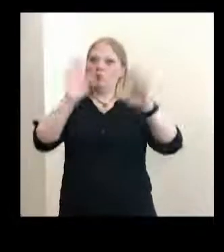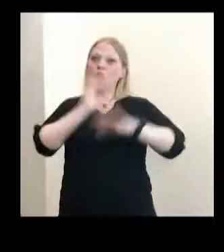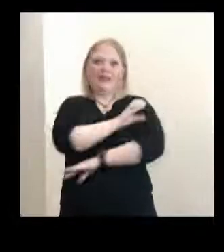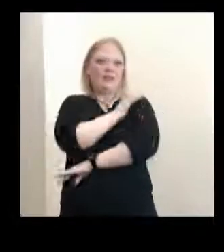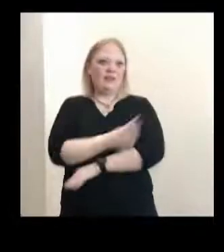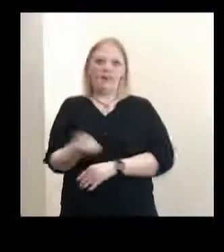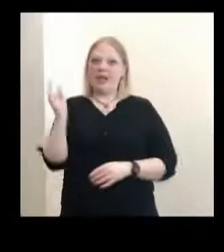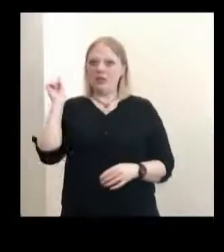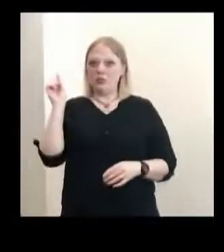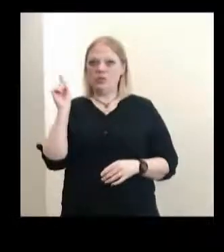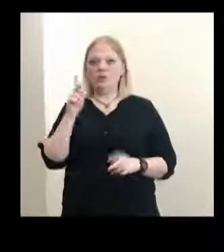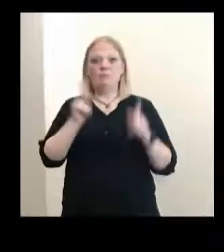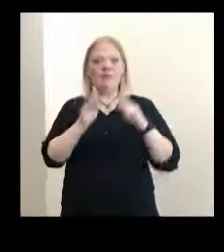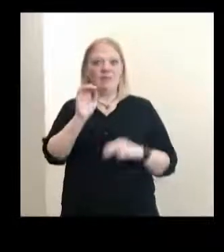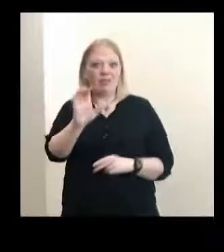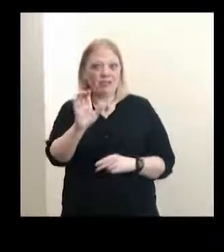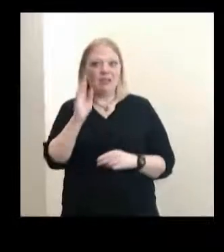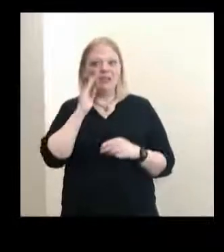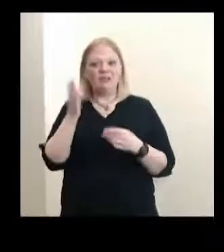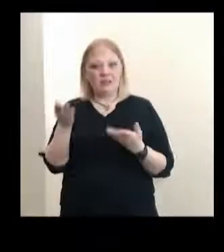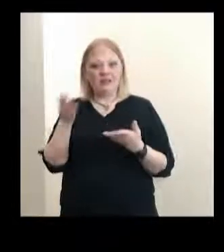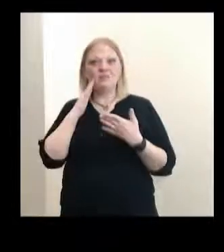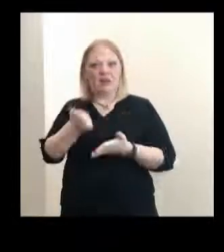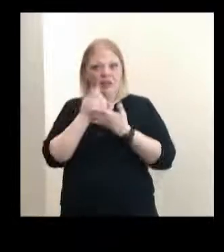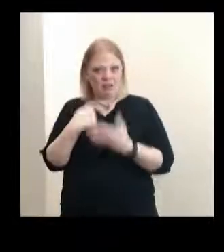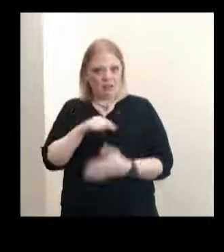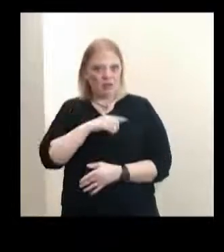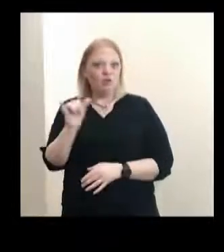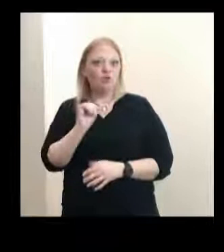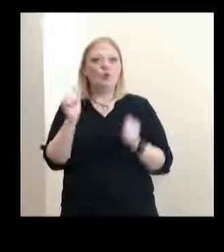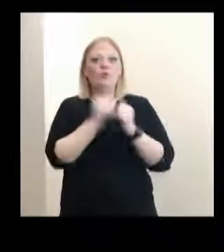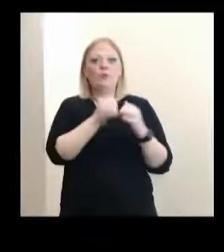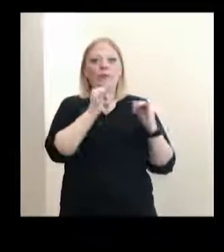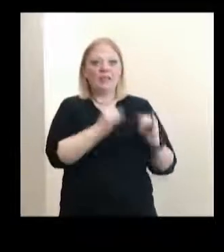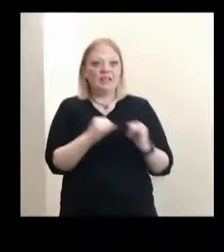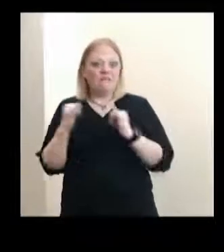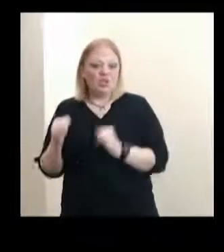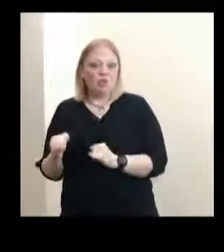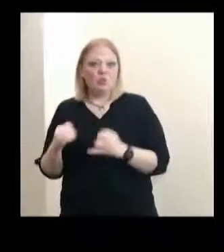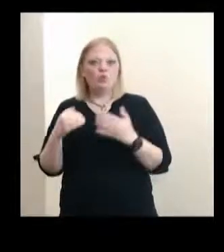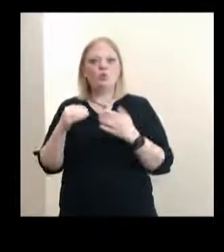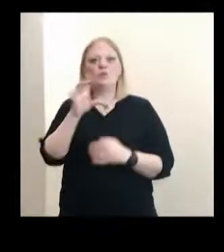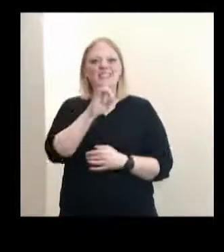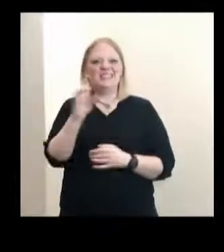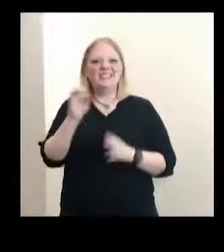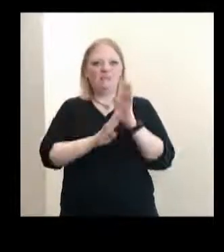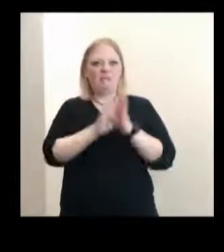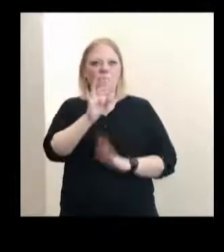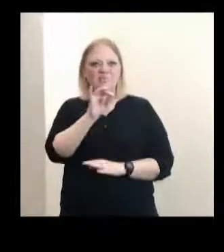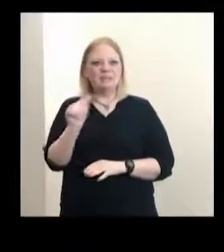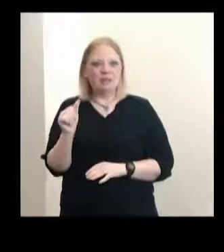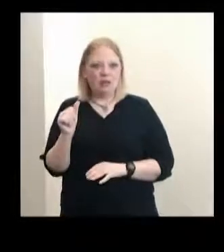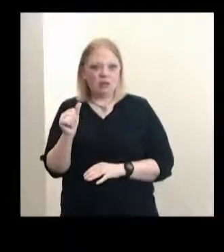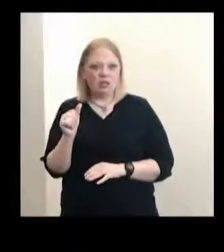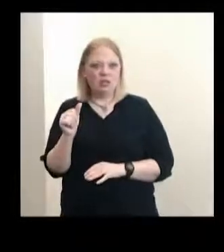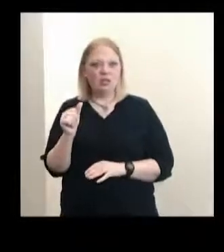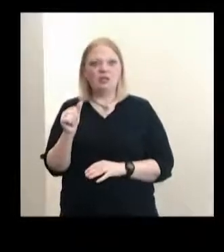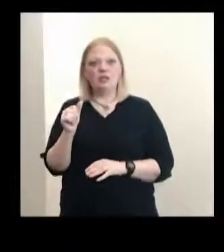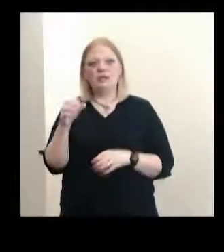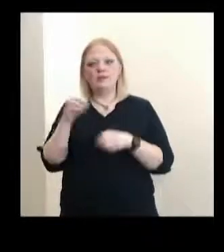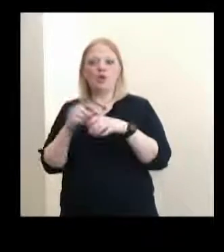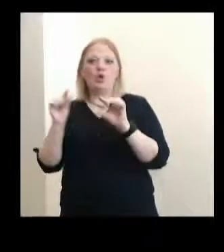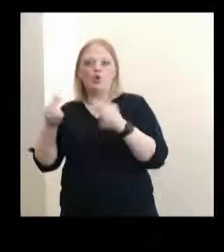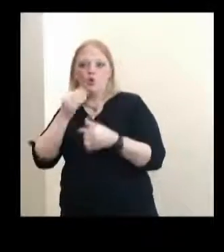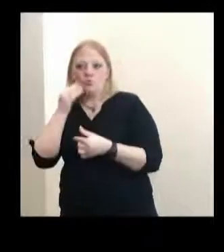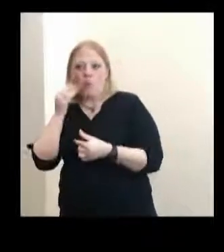week. People Inc. has been opening up their doors to help us with individuals that have developmental disabilities, whether they're in a congregate or